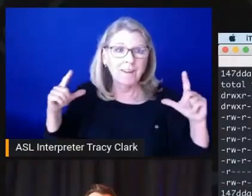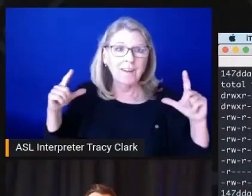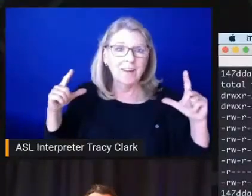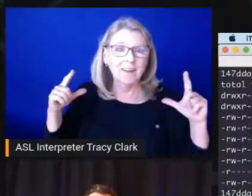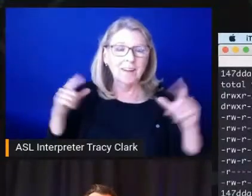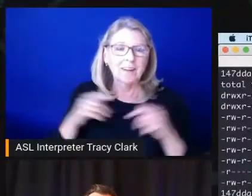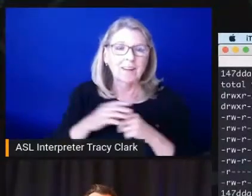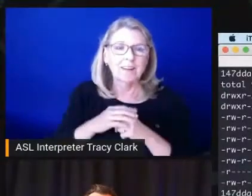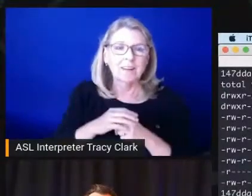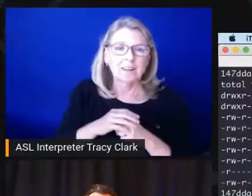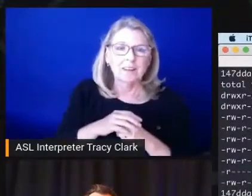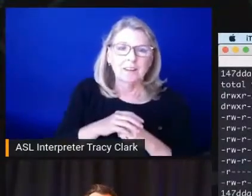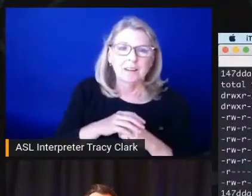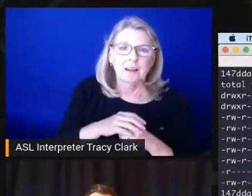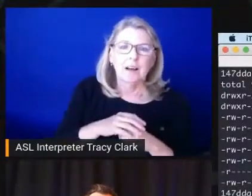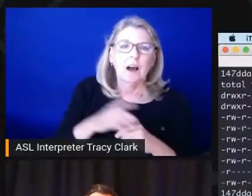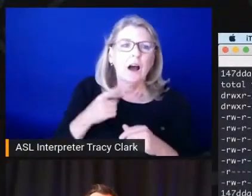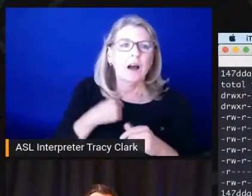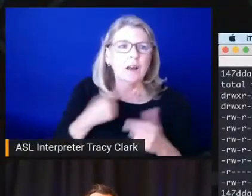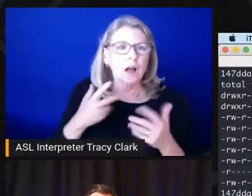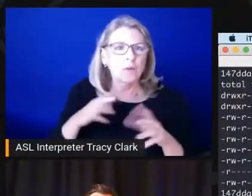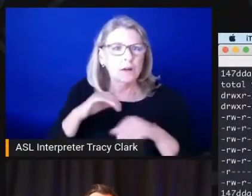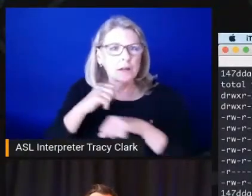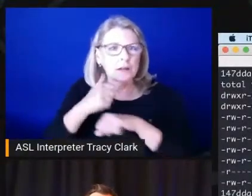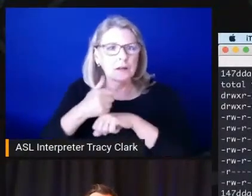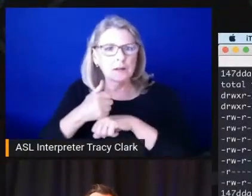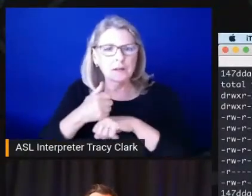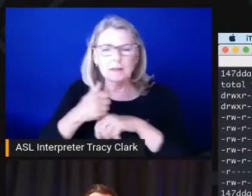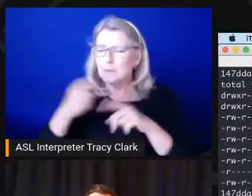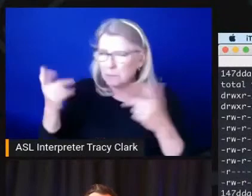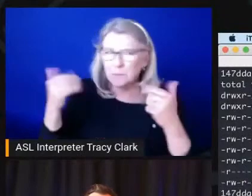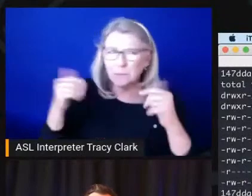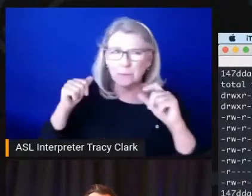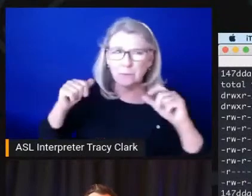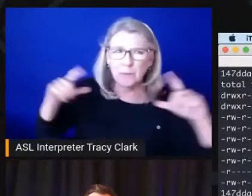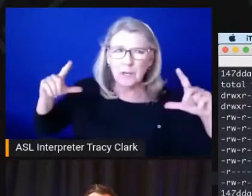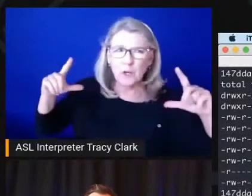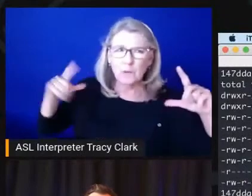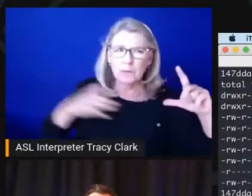already provisioned EKS. Can you make it a little bigger, Sheetal?